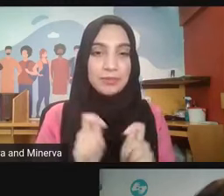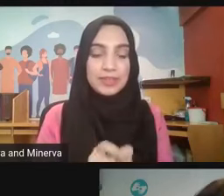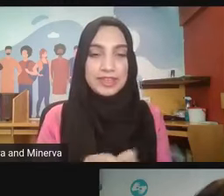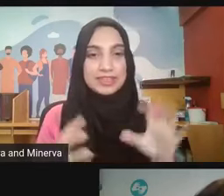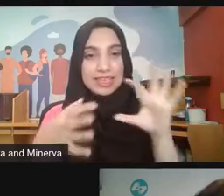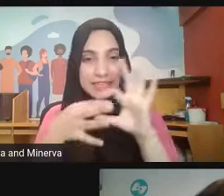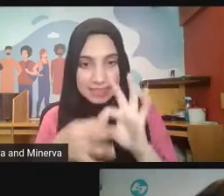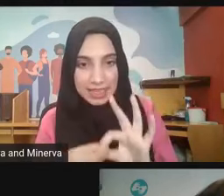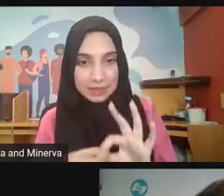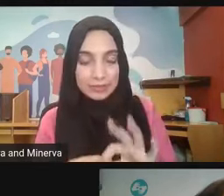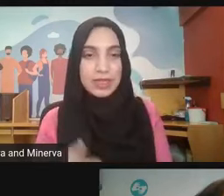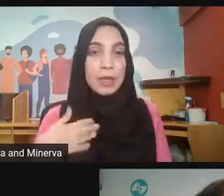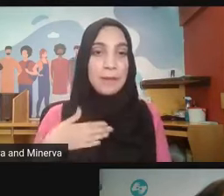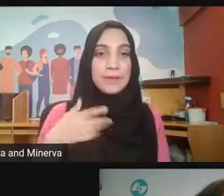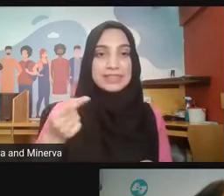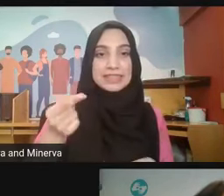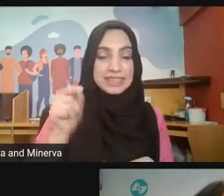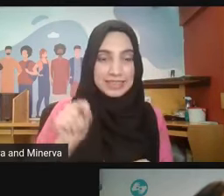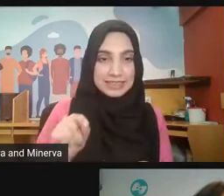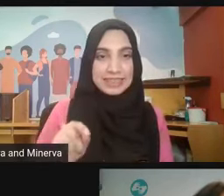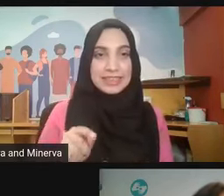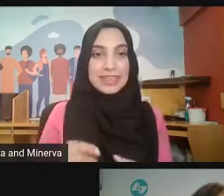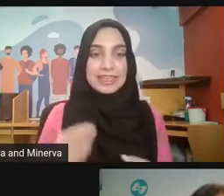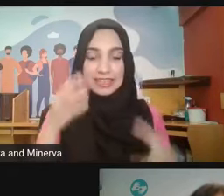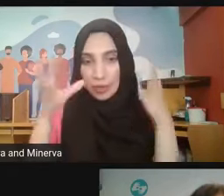cancer awareness.